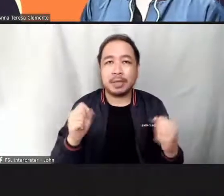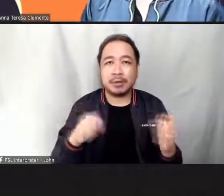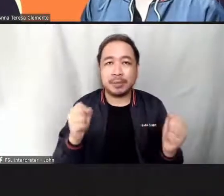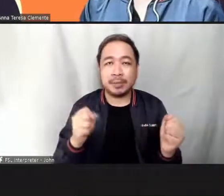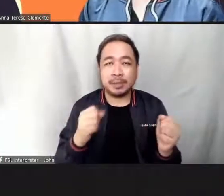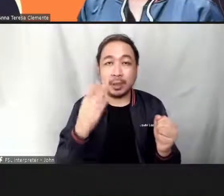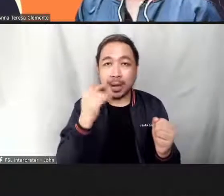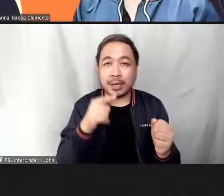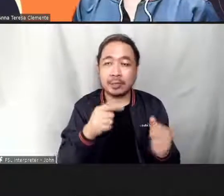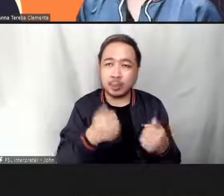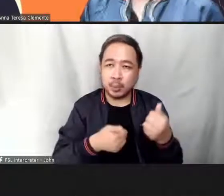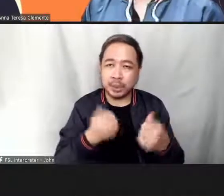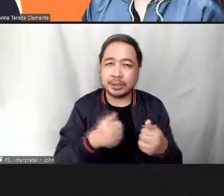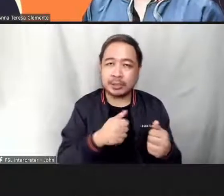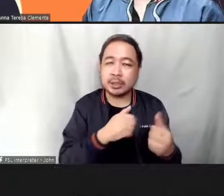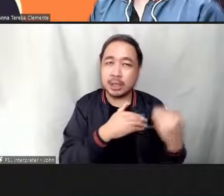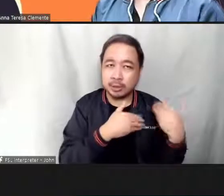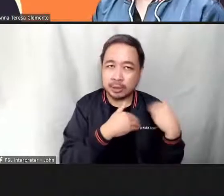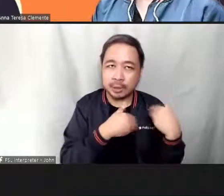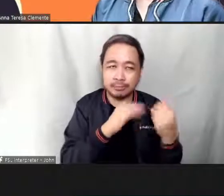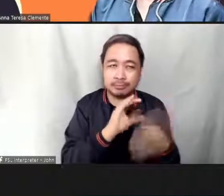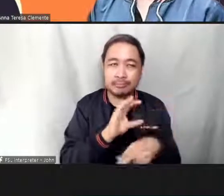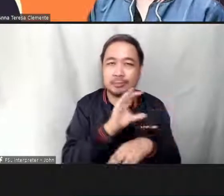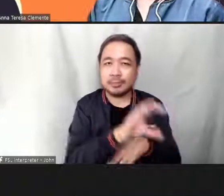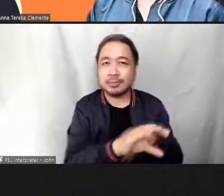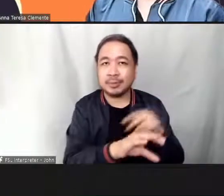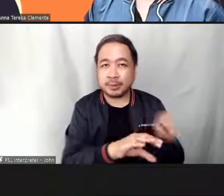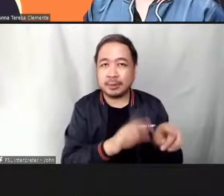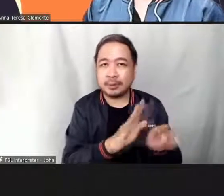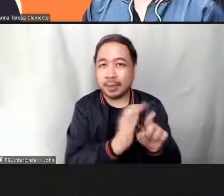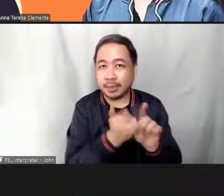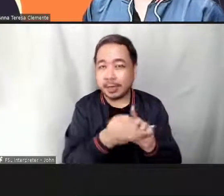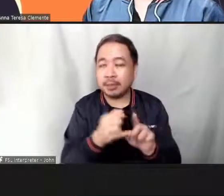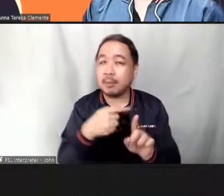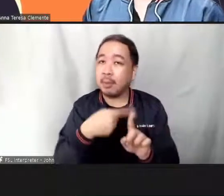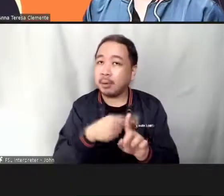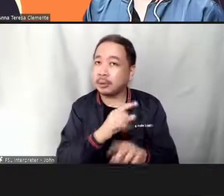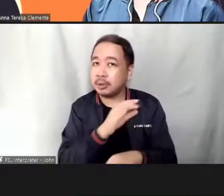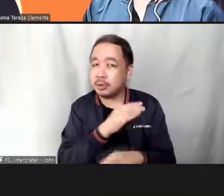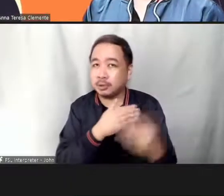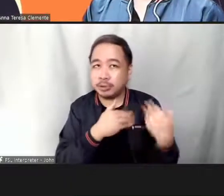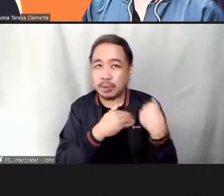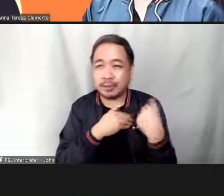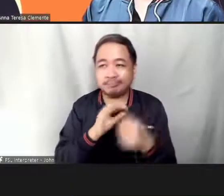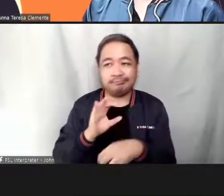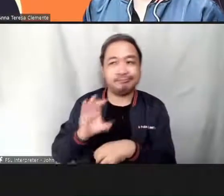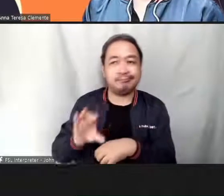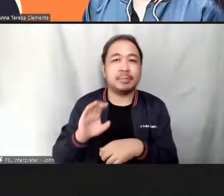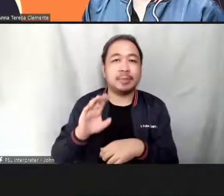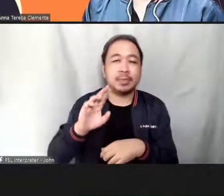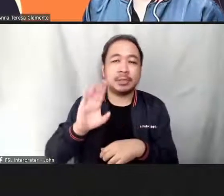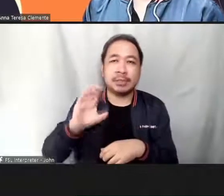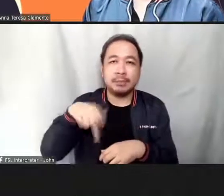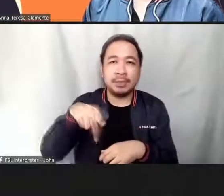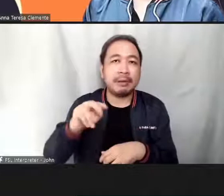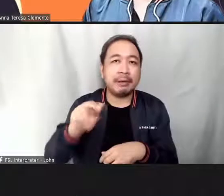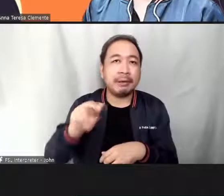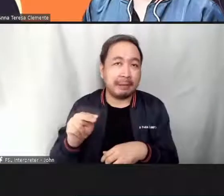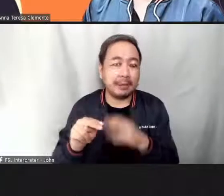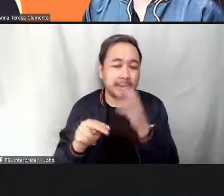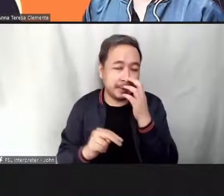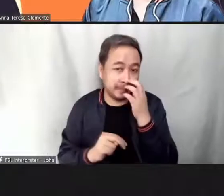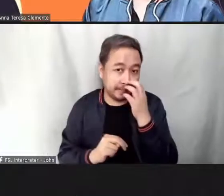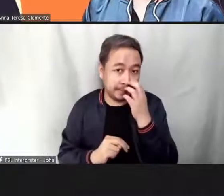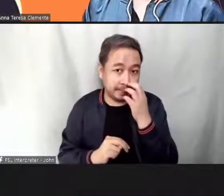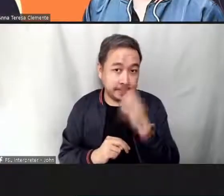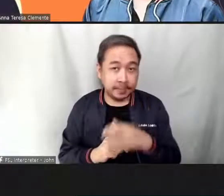duties and responsibilities po of the barangay and the Child Protection Network. At the same time din po, we also